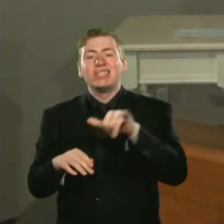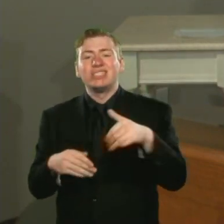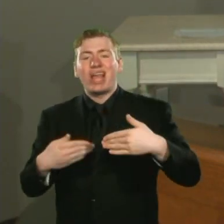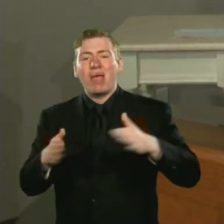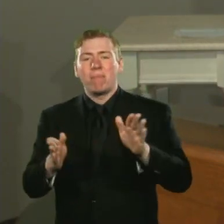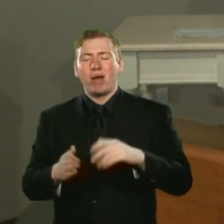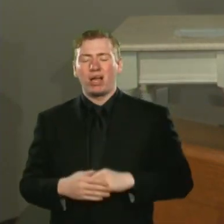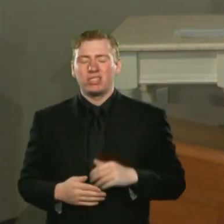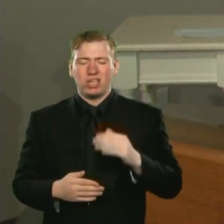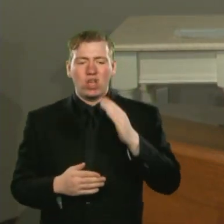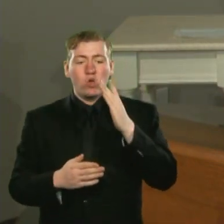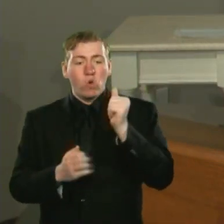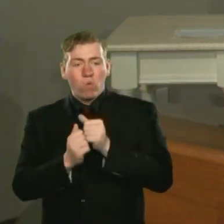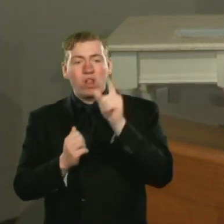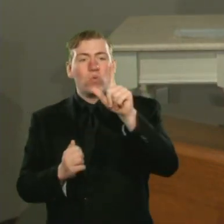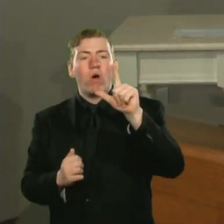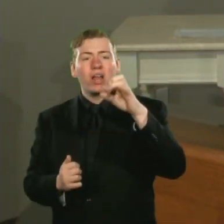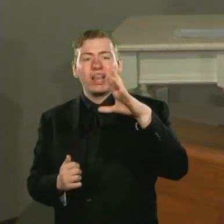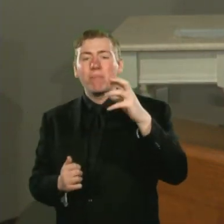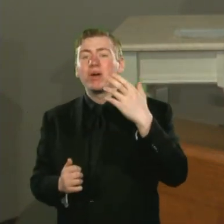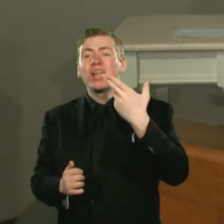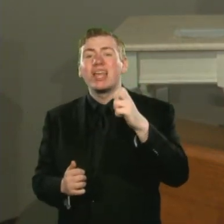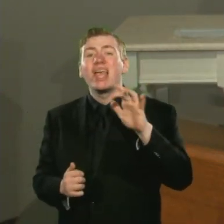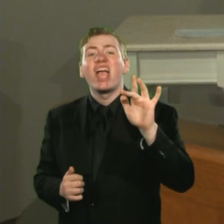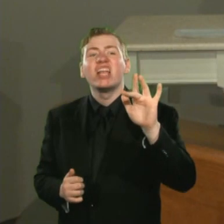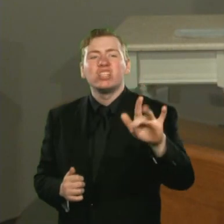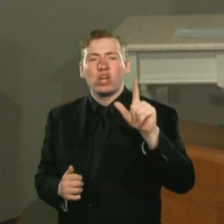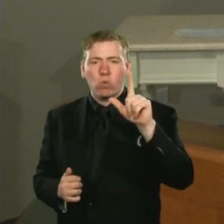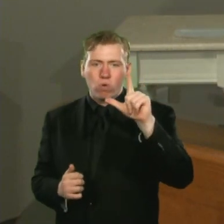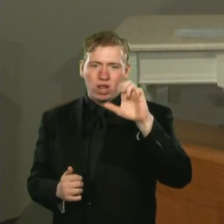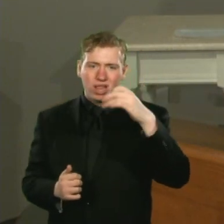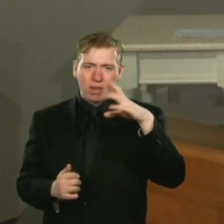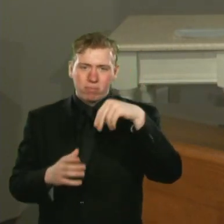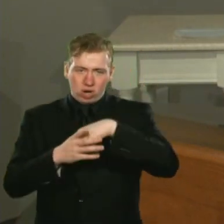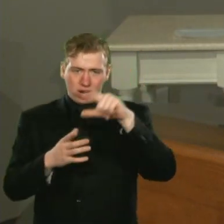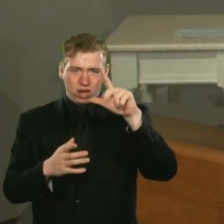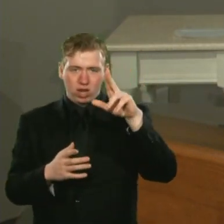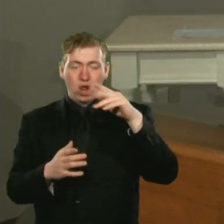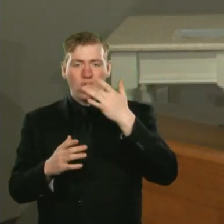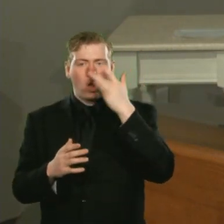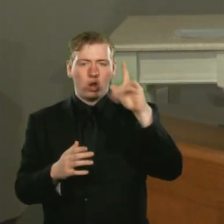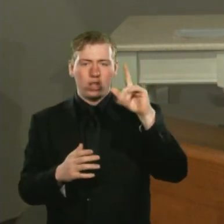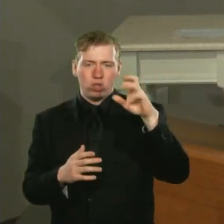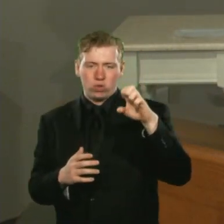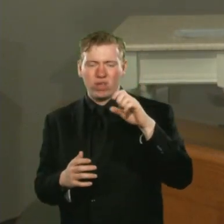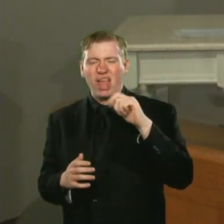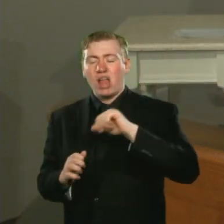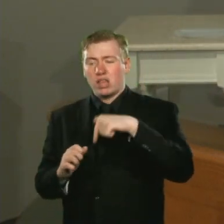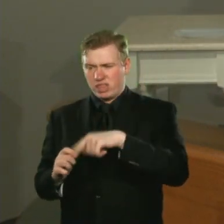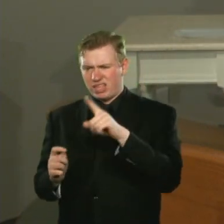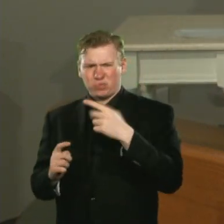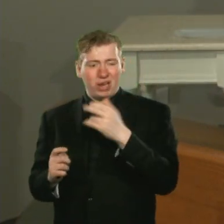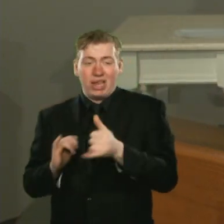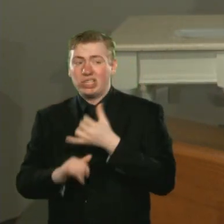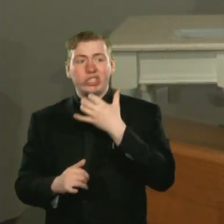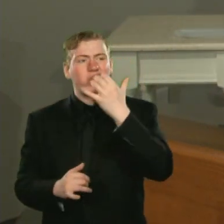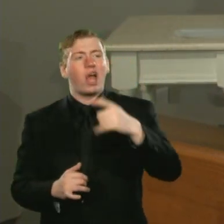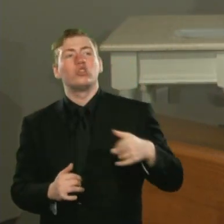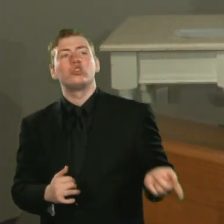At one leper, he touches him in the early parts of Luke. This one, he just yells at them, go show yourself to the